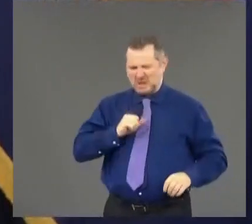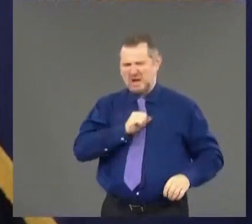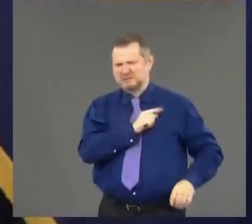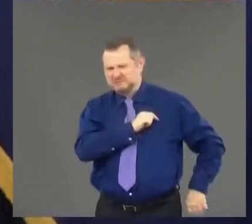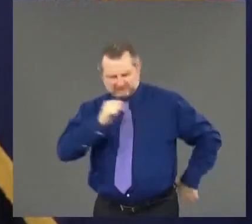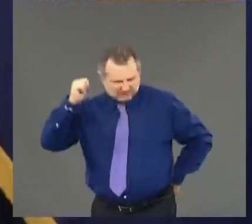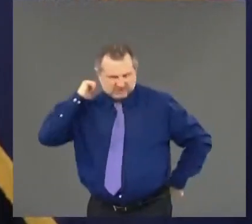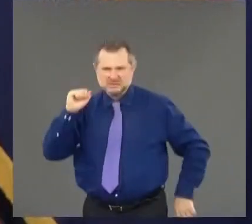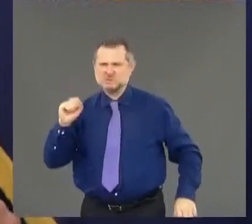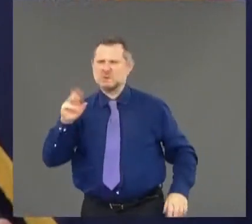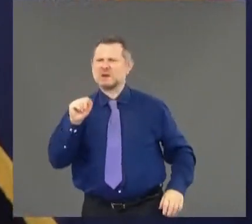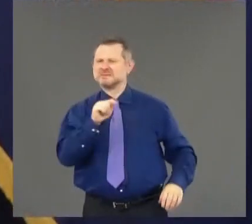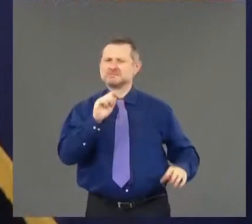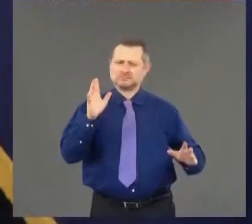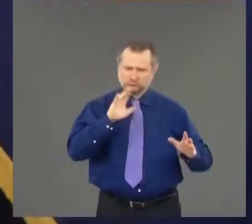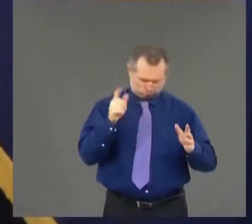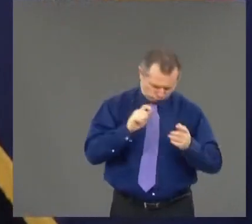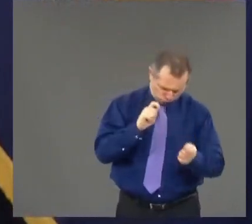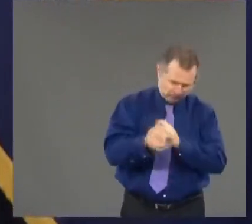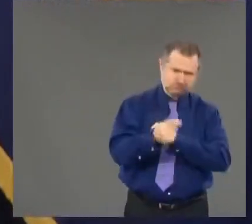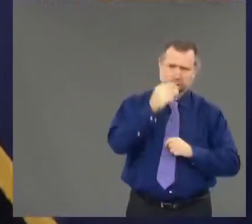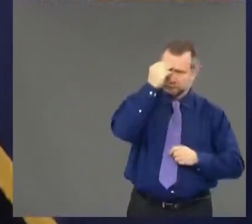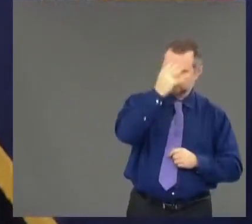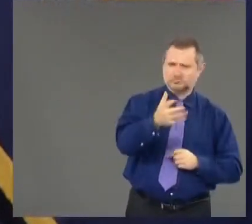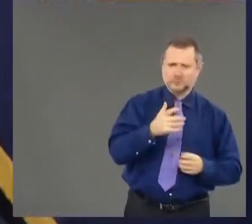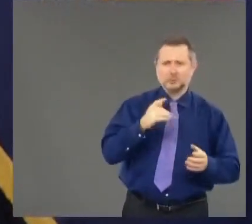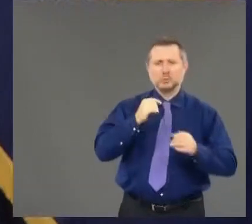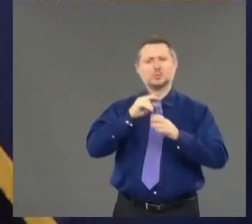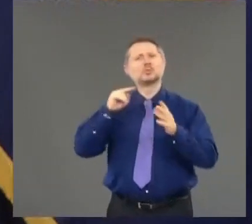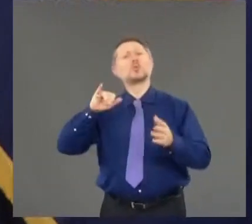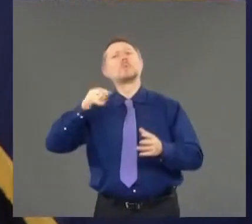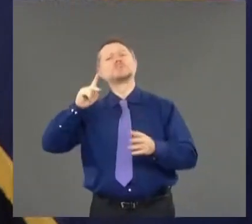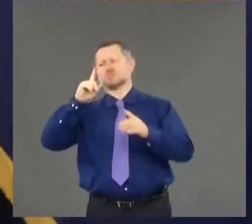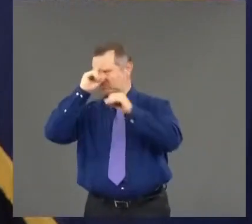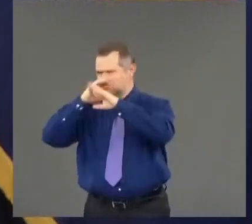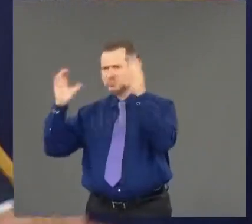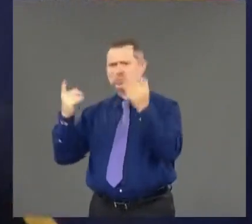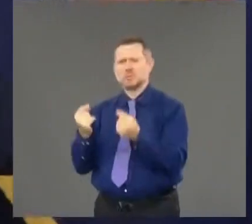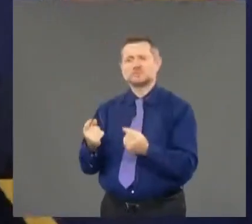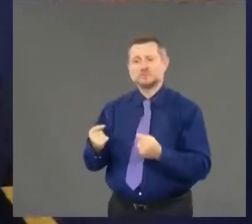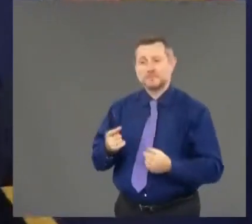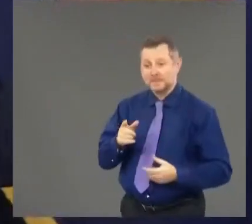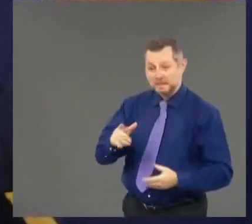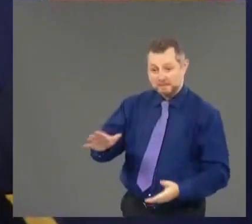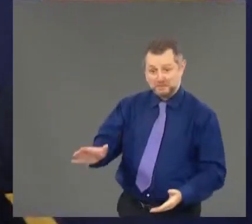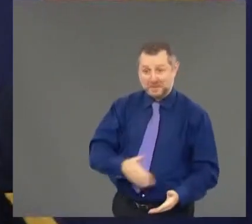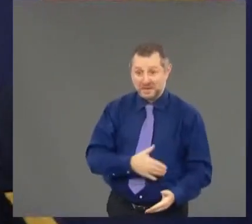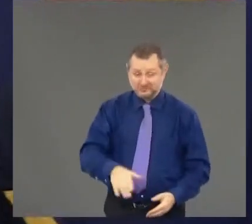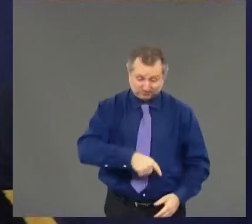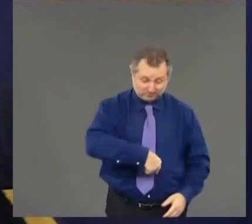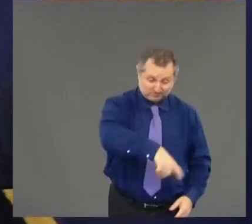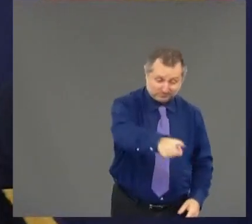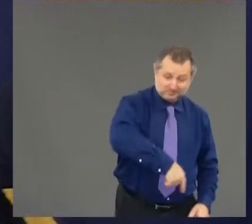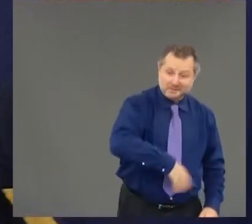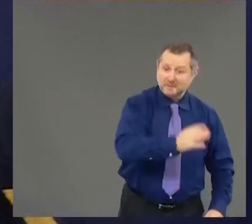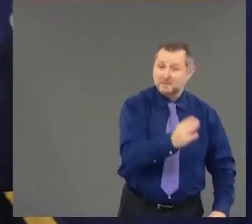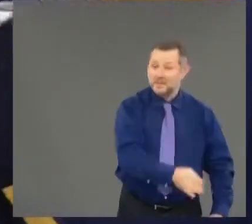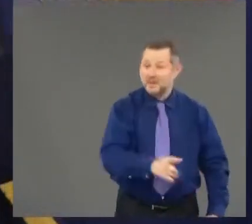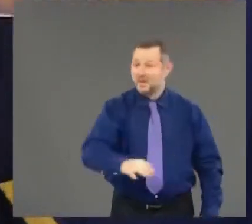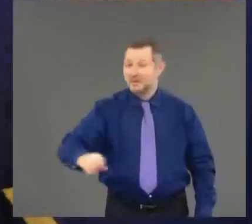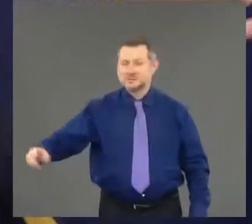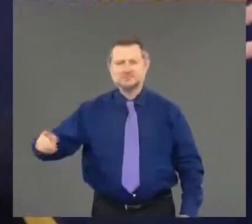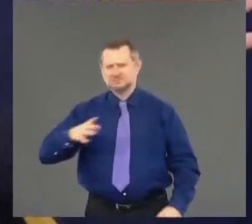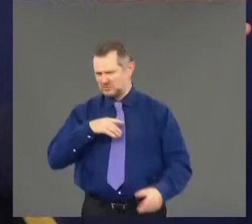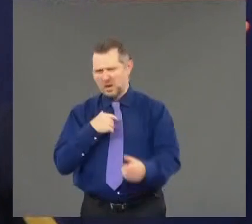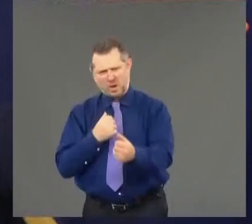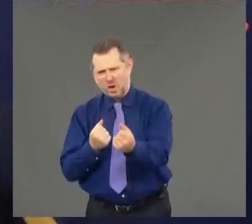Redesign the NYPD. Painting slogans on streets. I support it. Cities